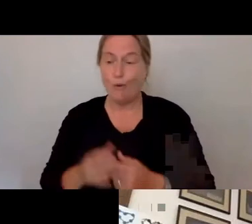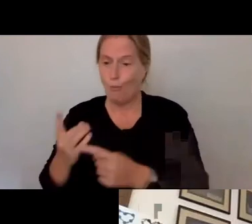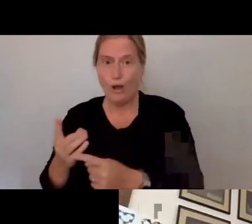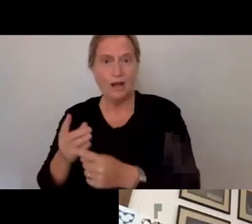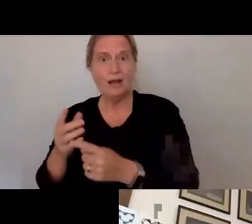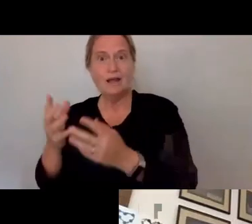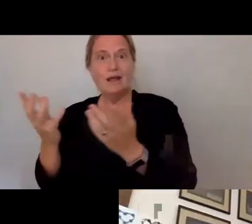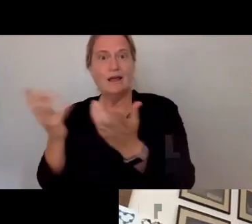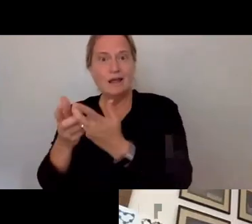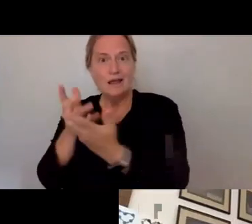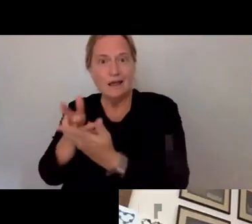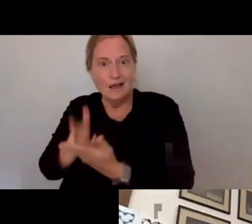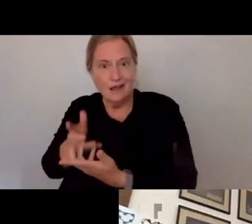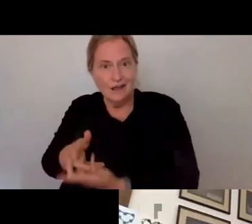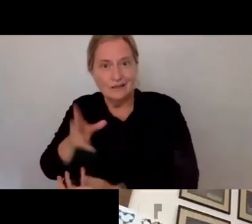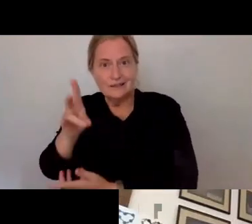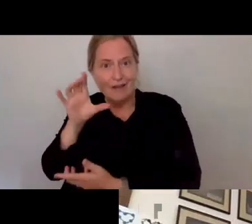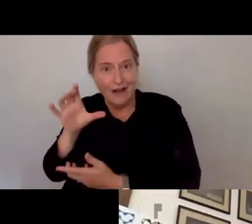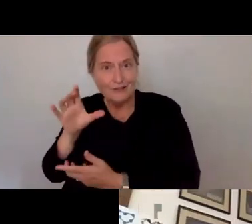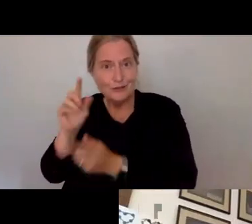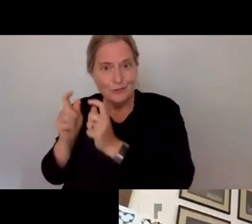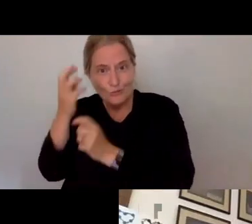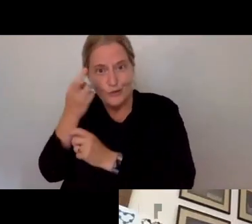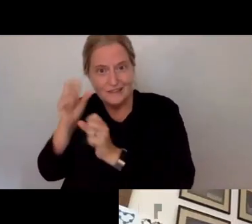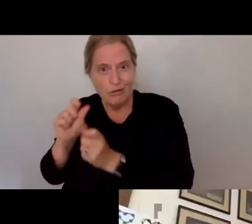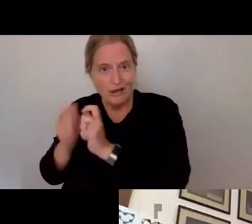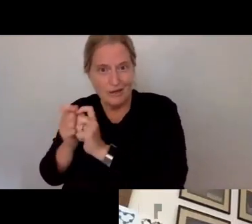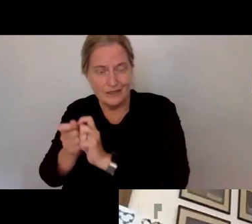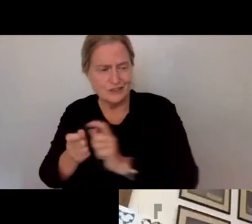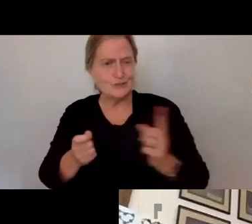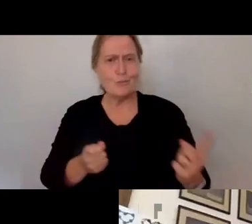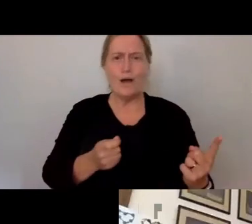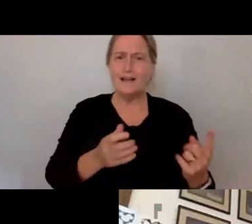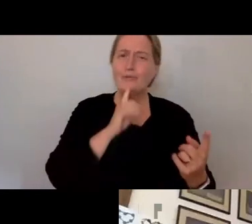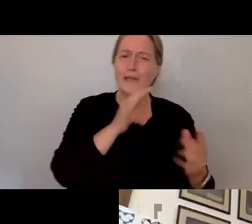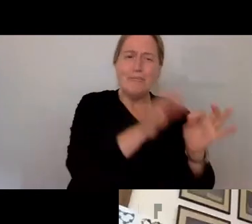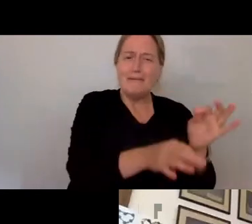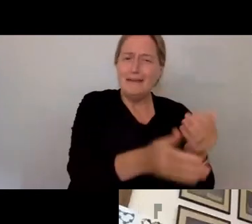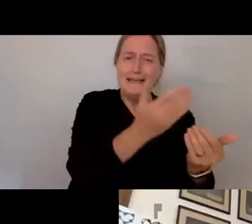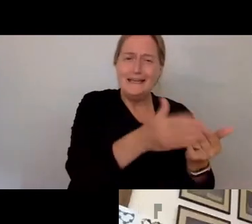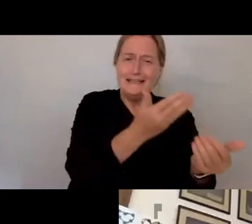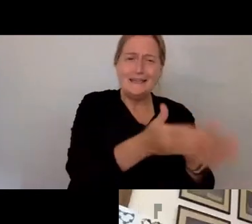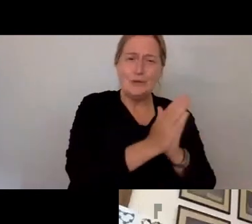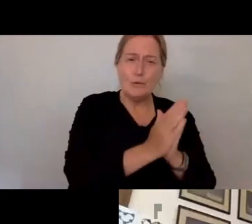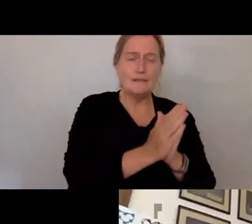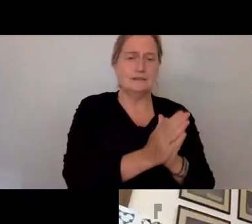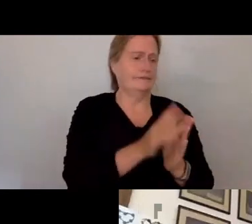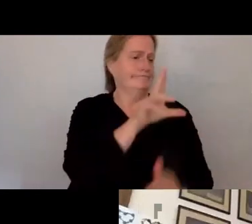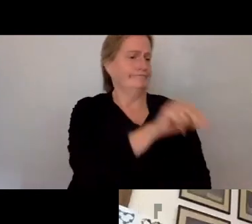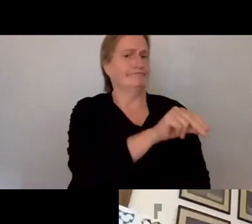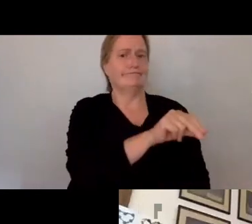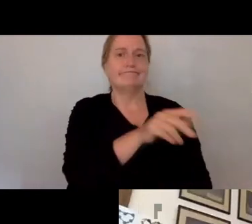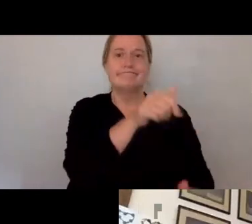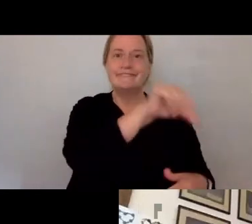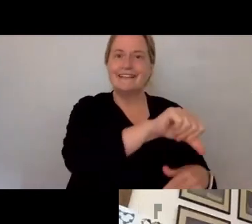reasonable accommodation, right? I don't think you set up the law back in the 80s to make it an unreasonable accommodation. But with